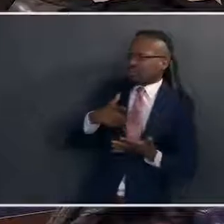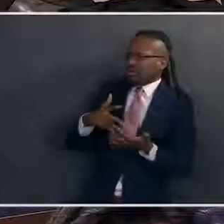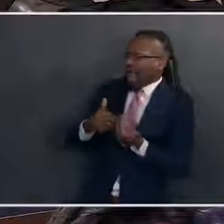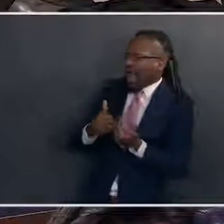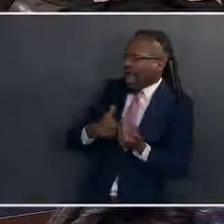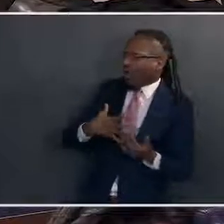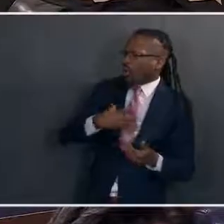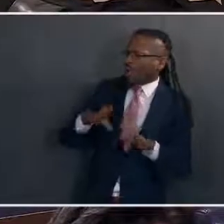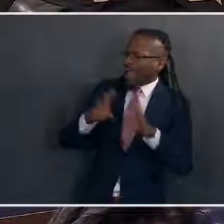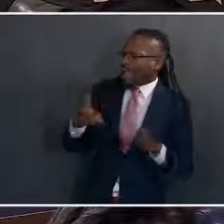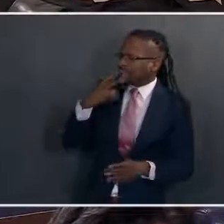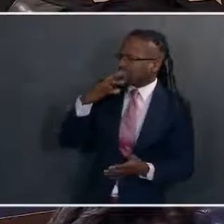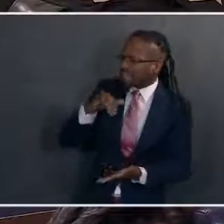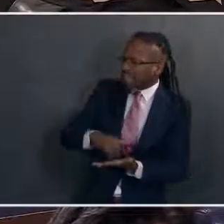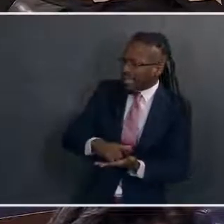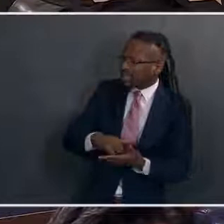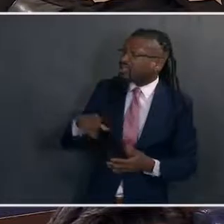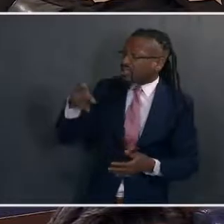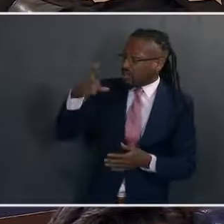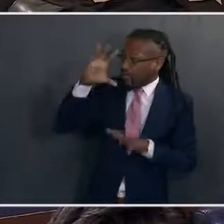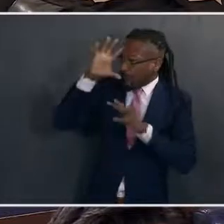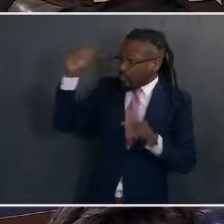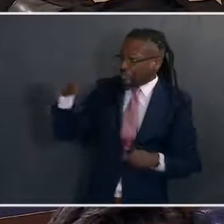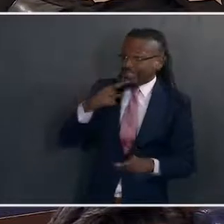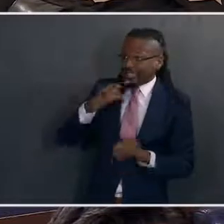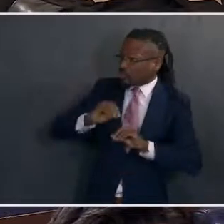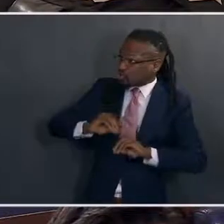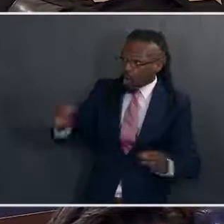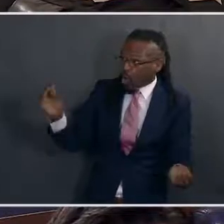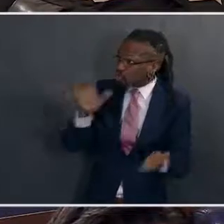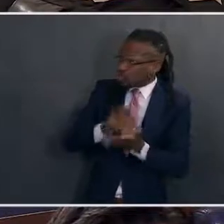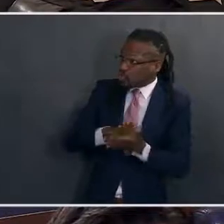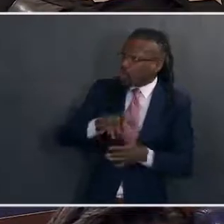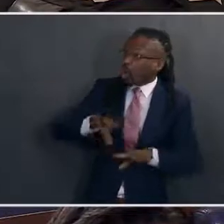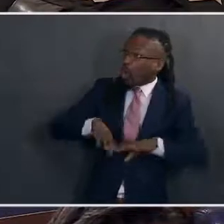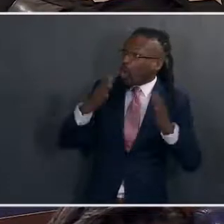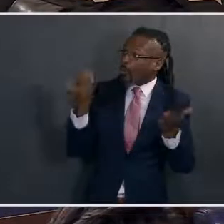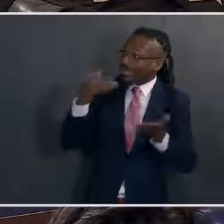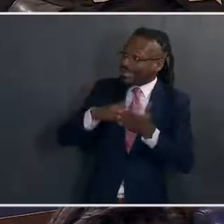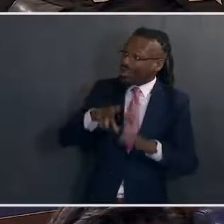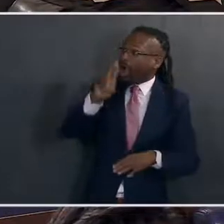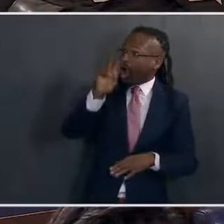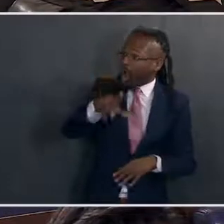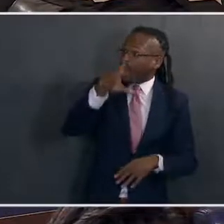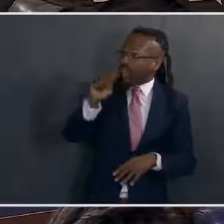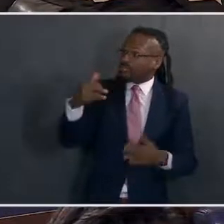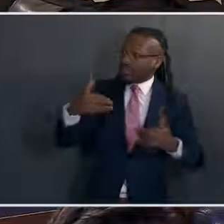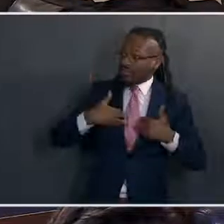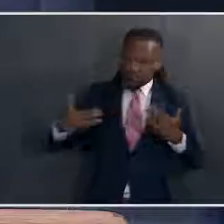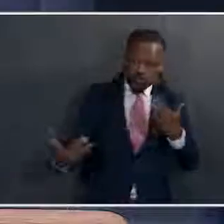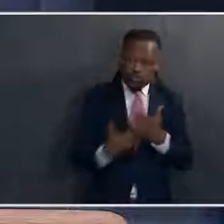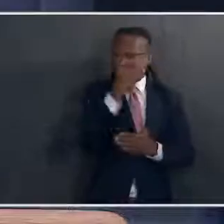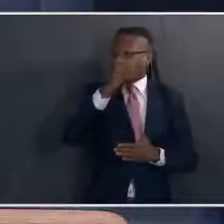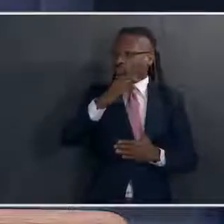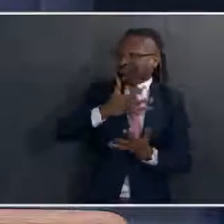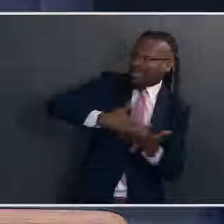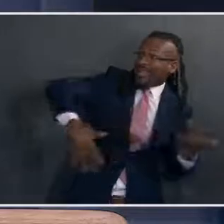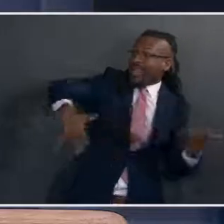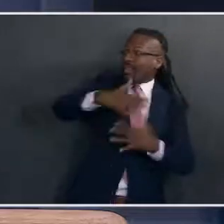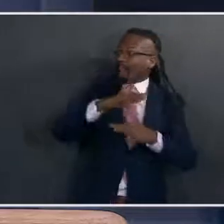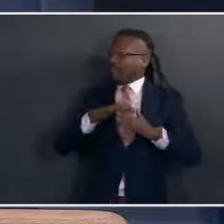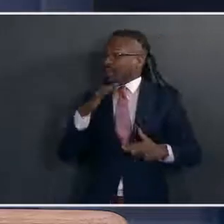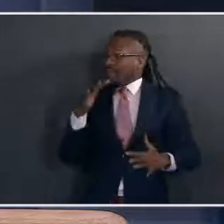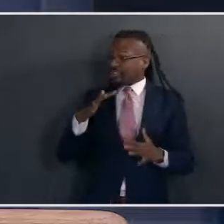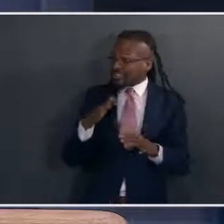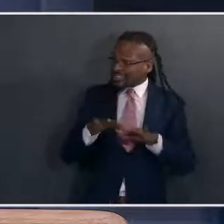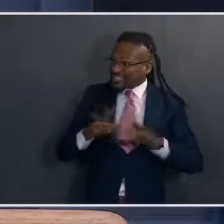Is the president saying that no school should be reopened unless they get a brand new or renovated ventilation system? I think the president is